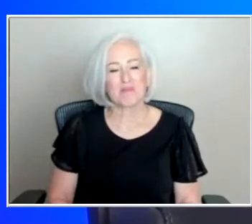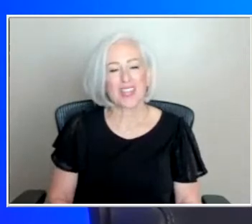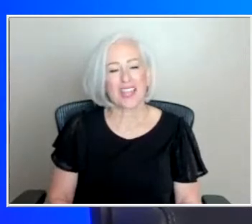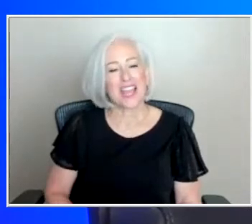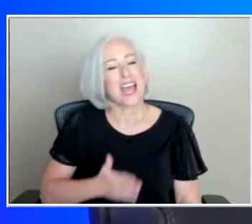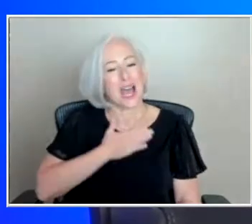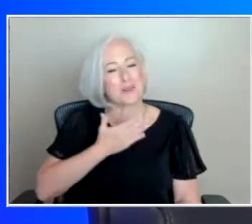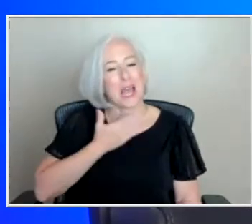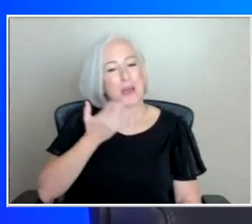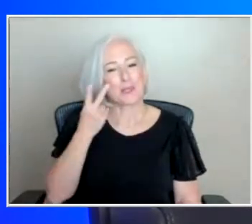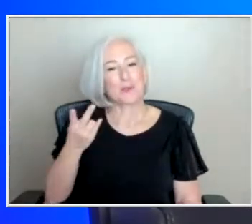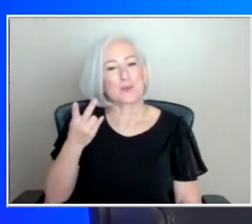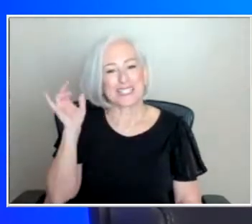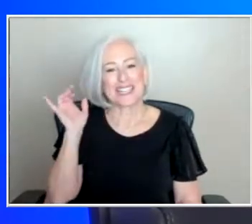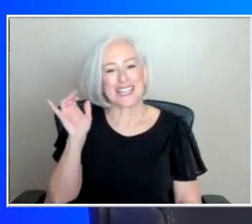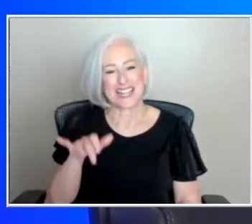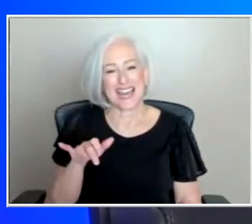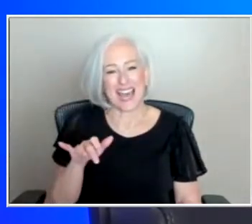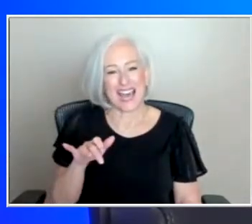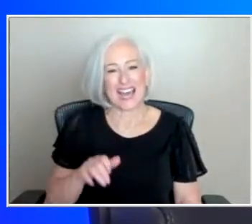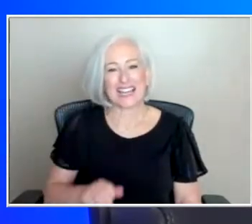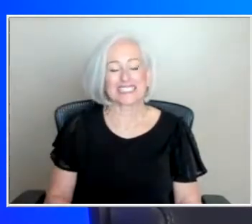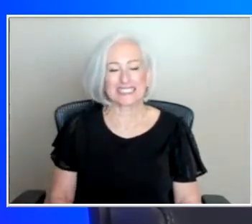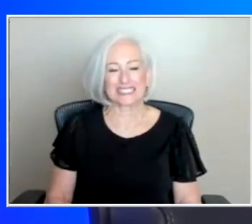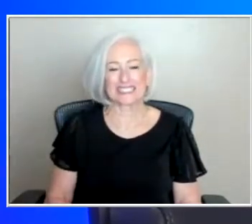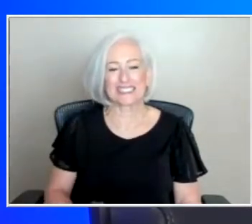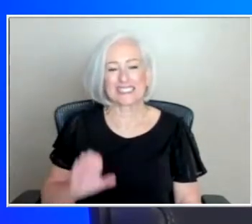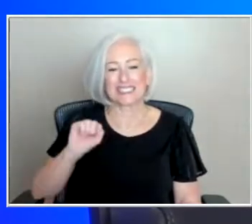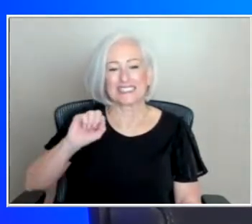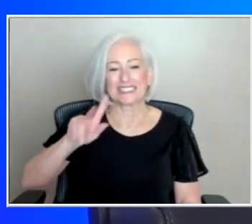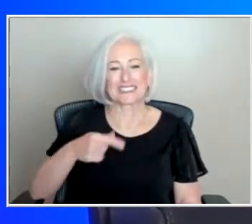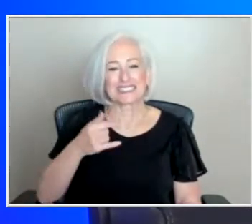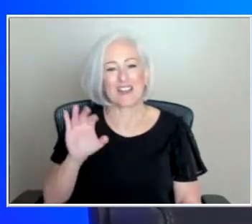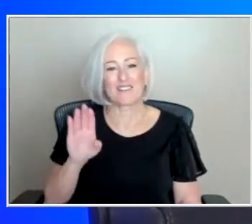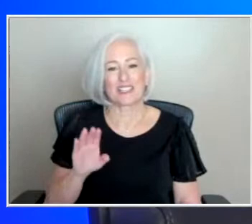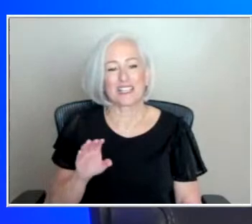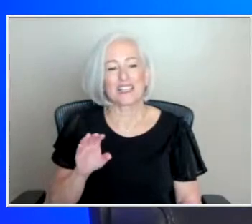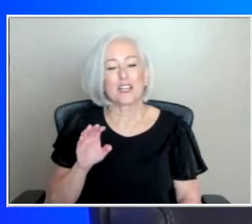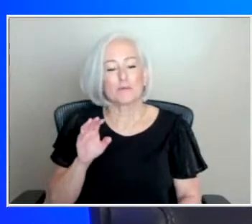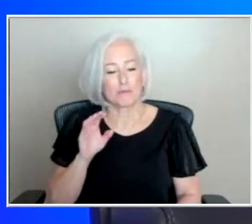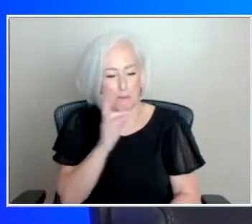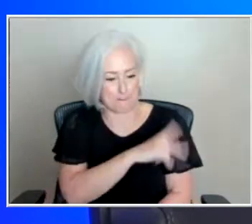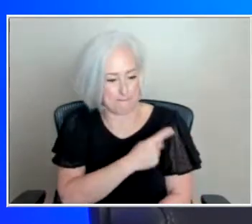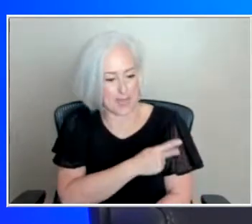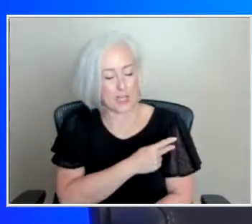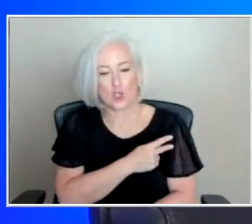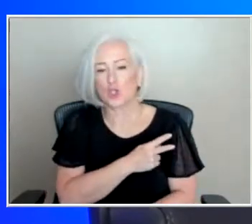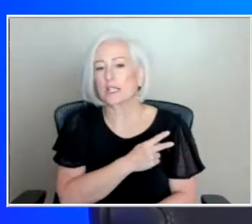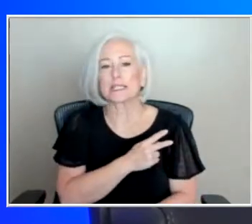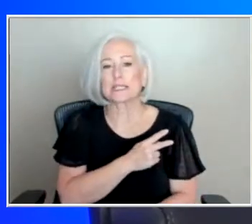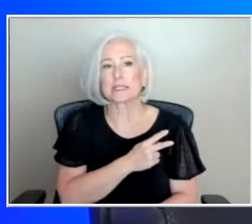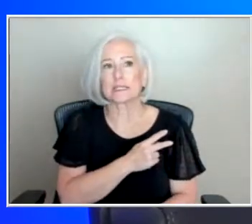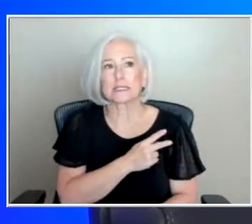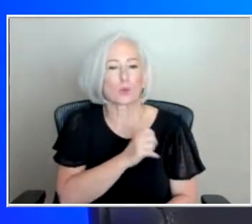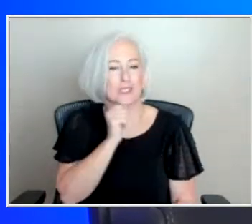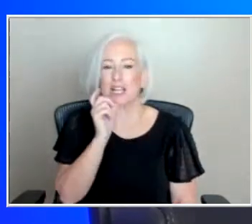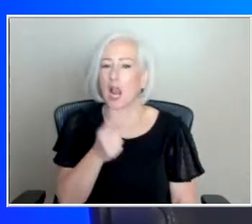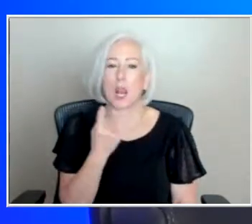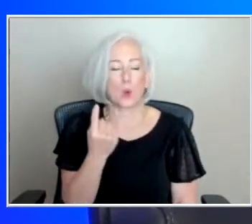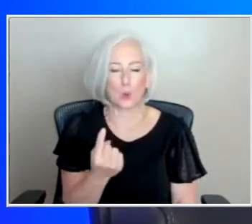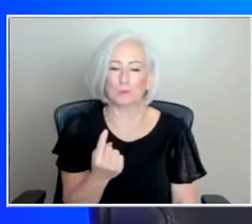to see that Stephanie is one of the patients who, she wasn't alone.